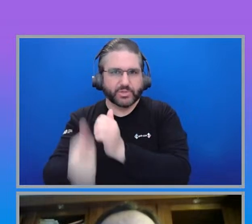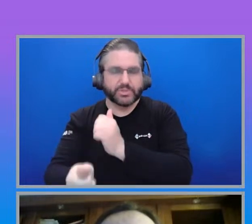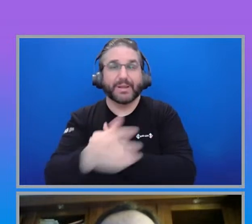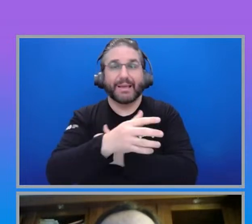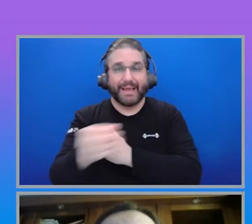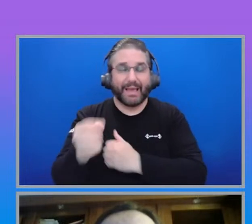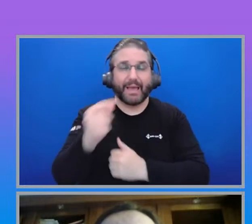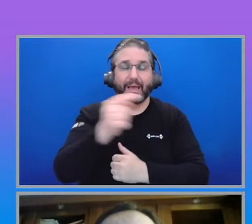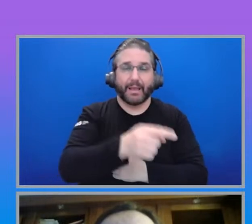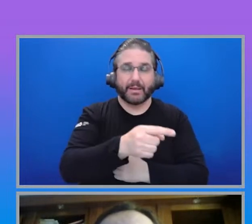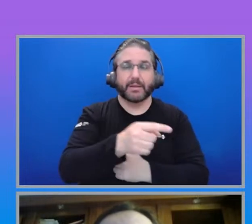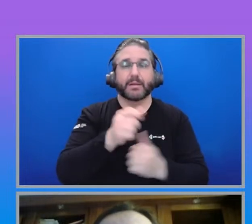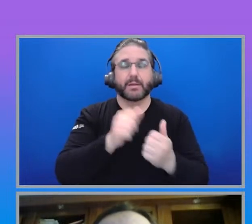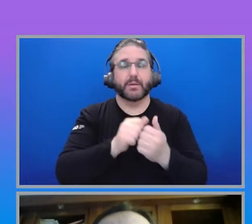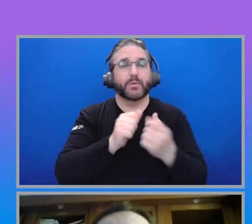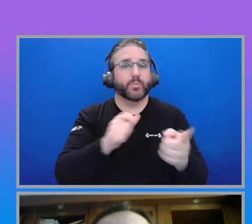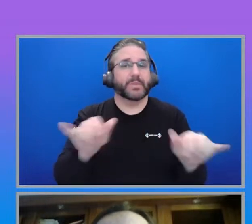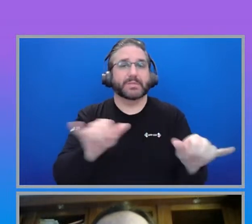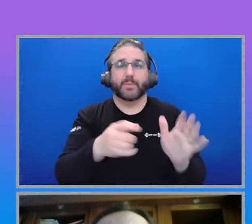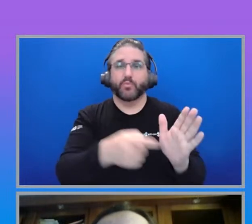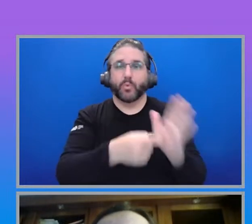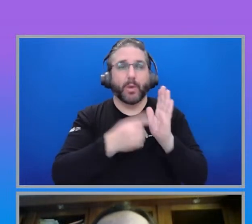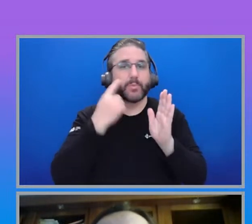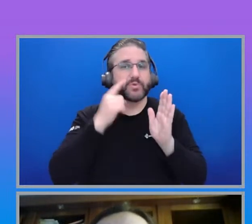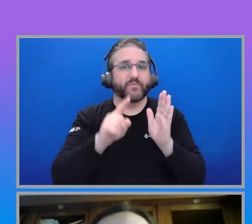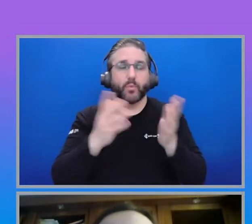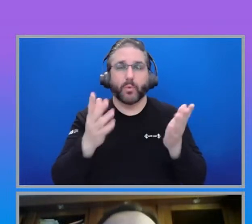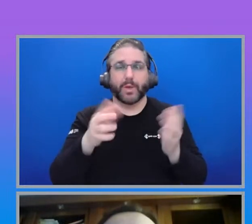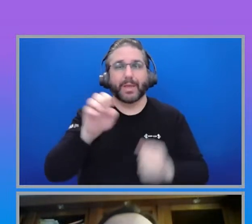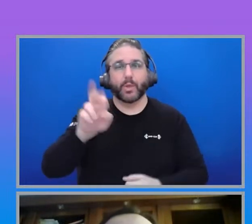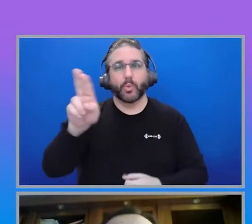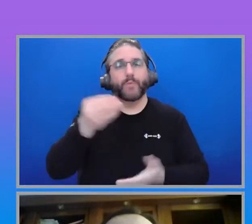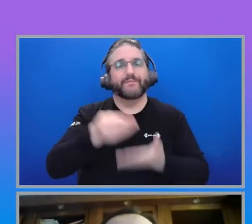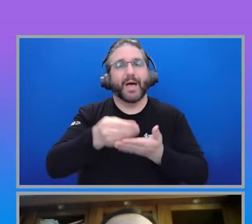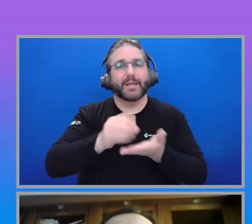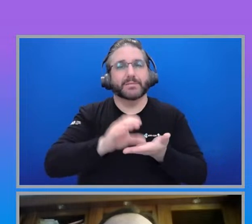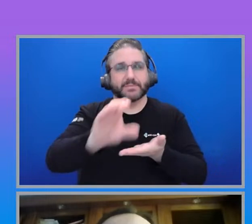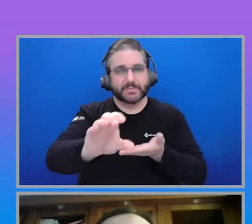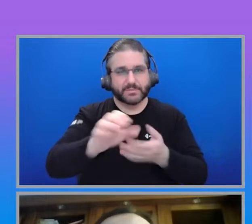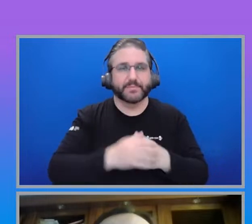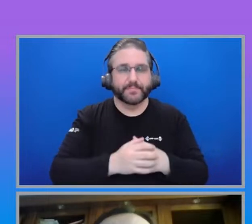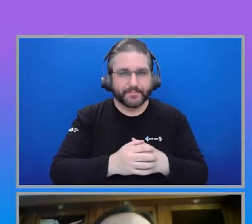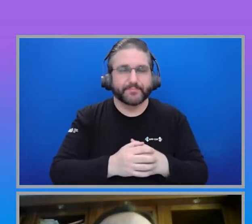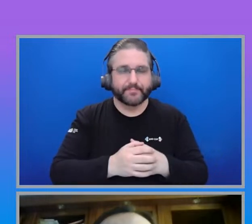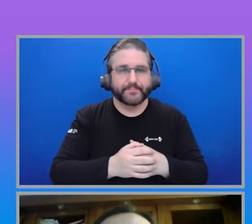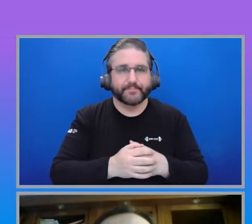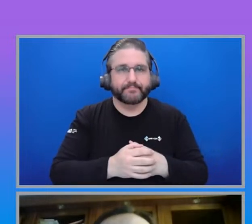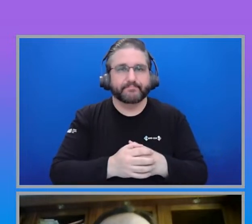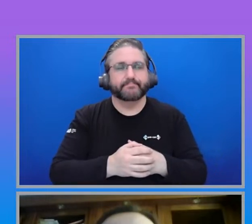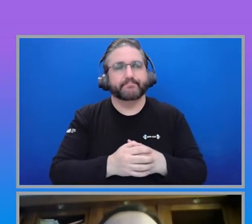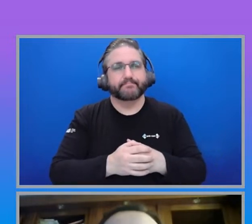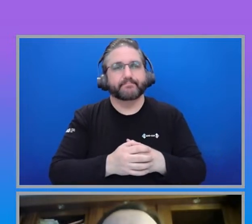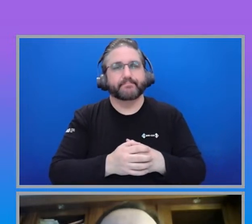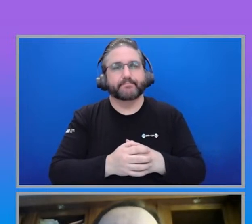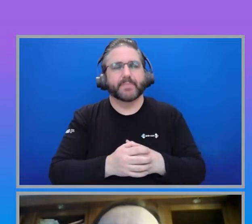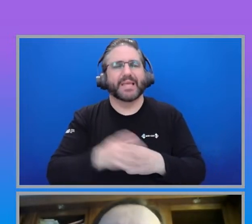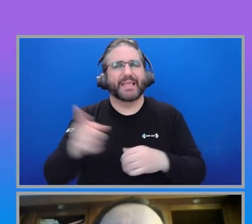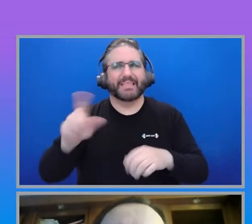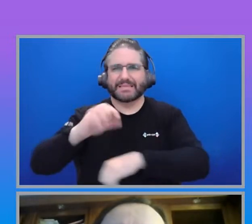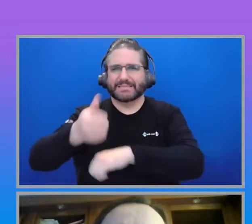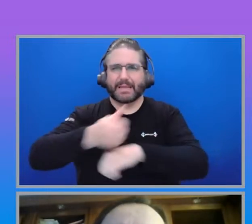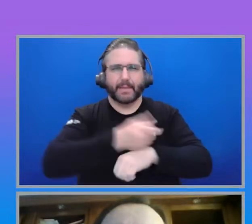with the same requirements also in EU funds. The setting up is a bit different.